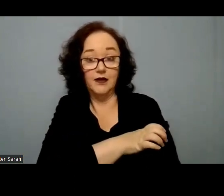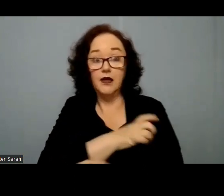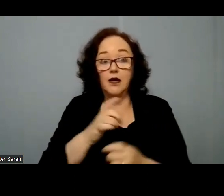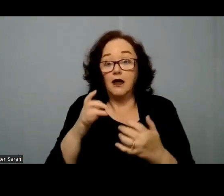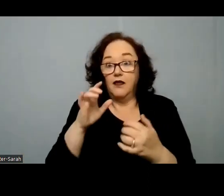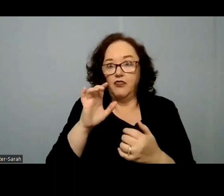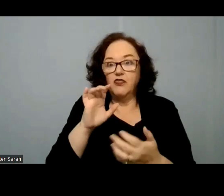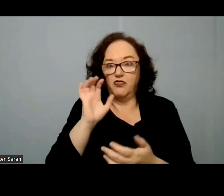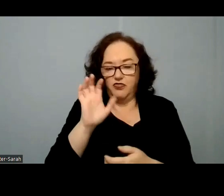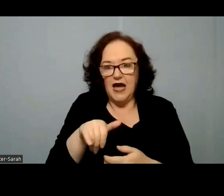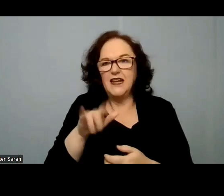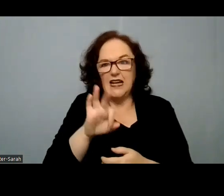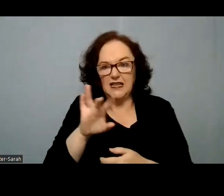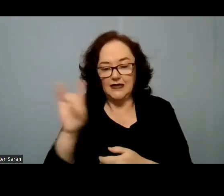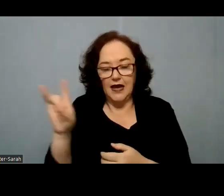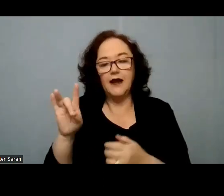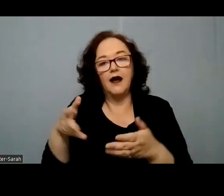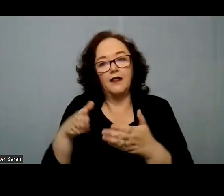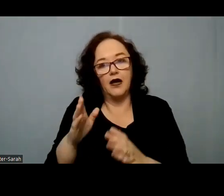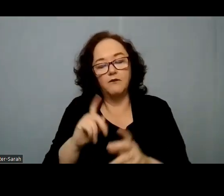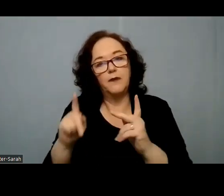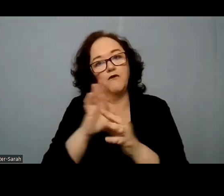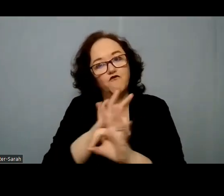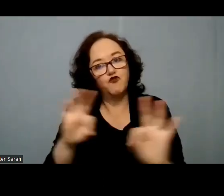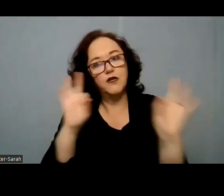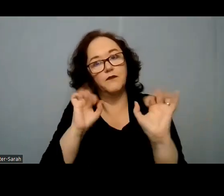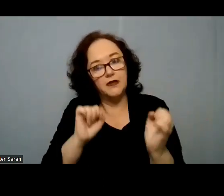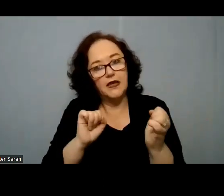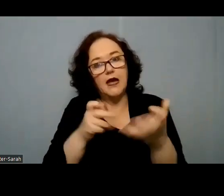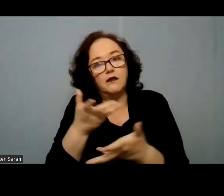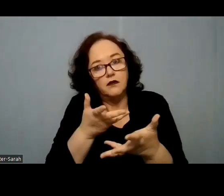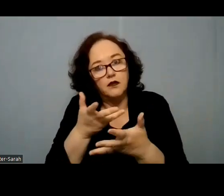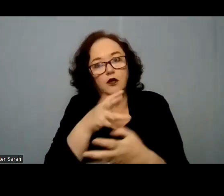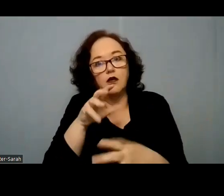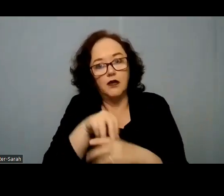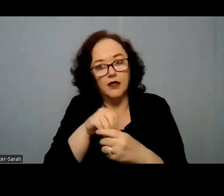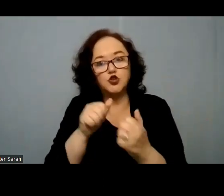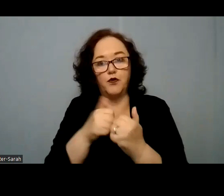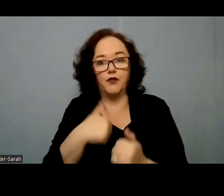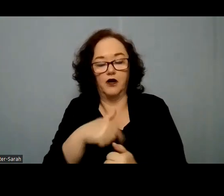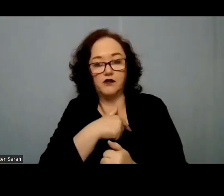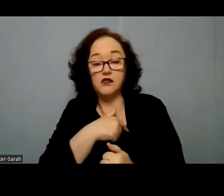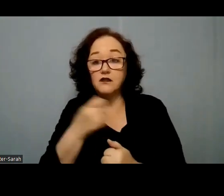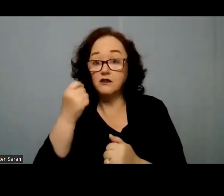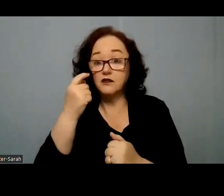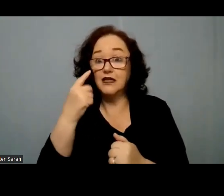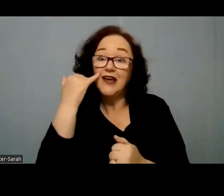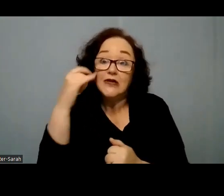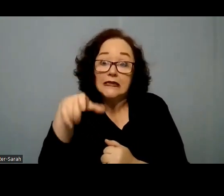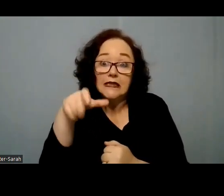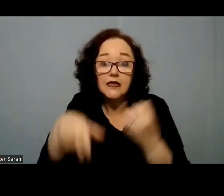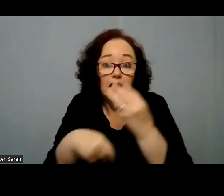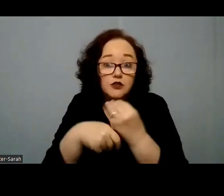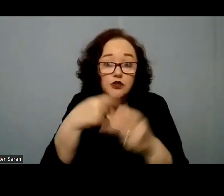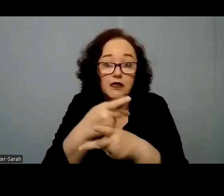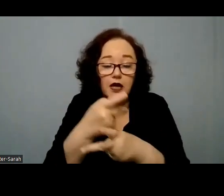988 to engage with us, and knowing that there was continuous care that could be there should they need that extra care.